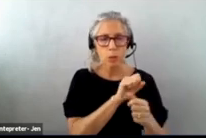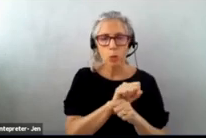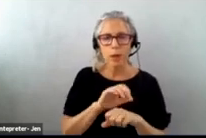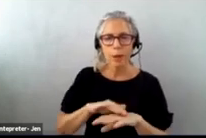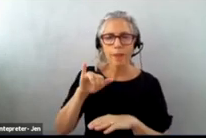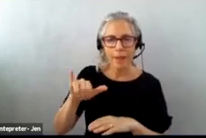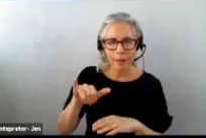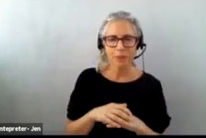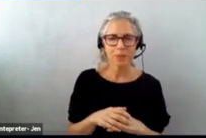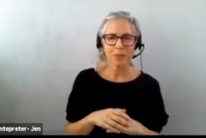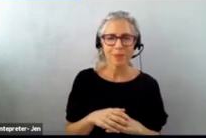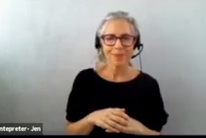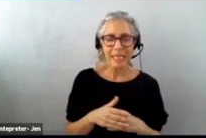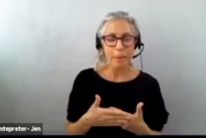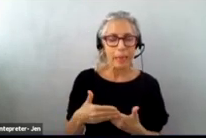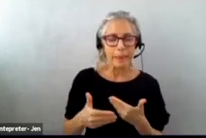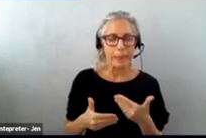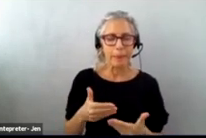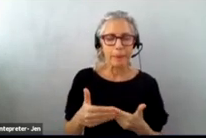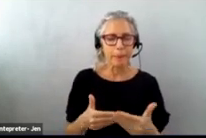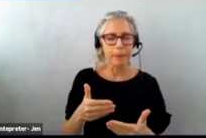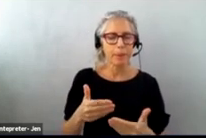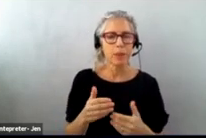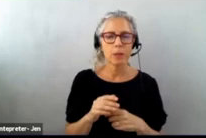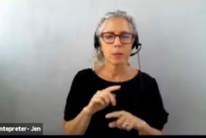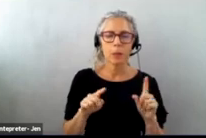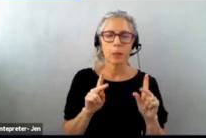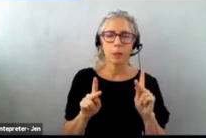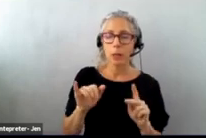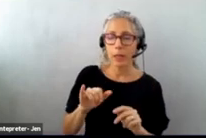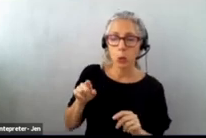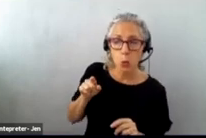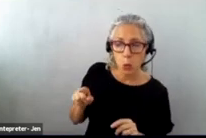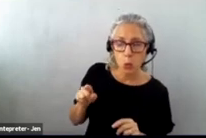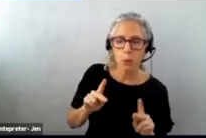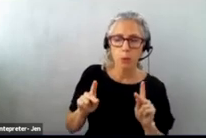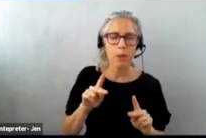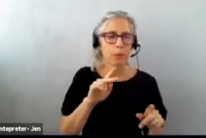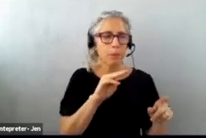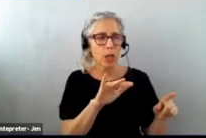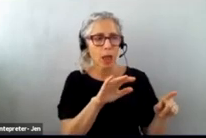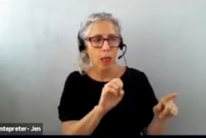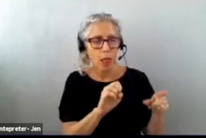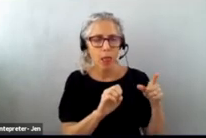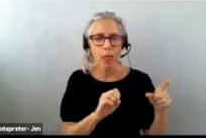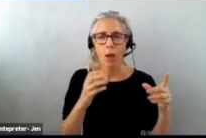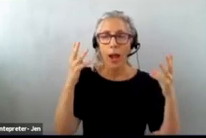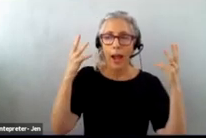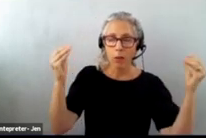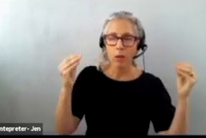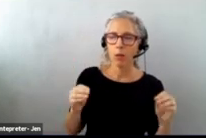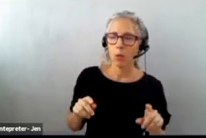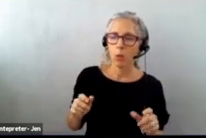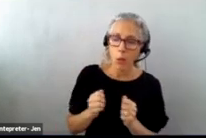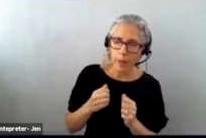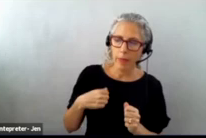that. I say it's baby steps, it's little steps at a time, but people like you, people like Michelle that are out there along with us as